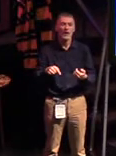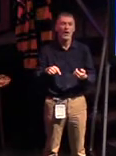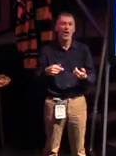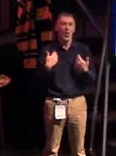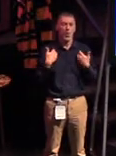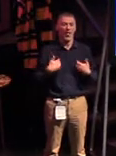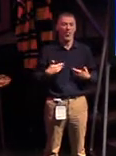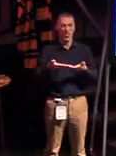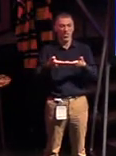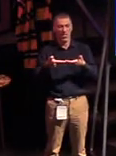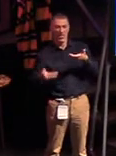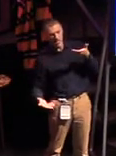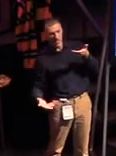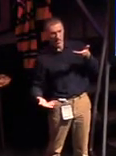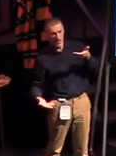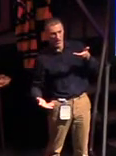distribution of wealth.